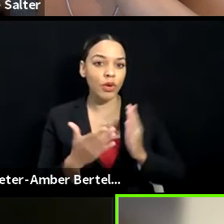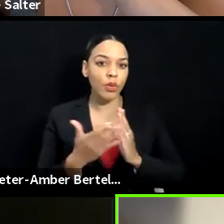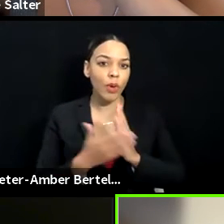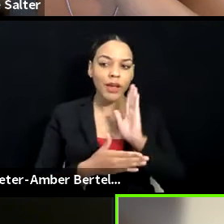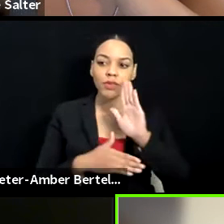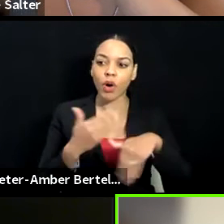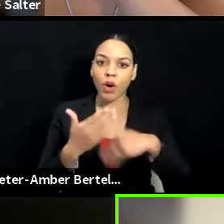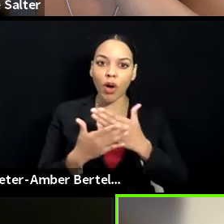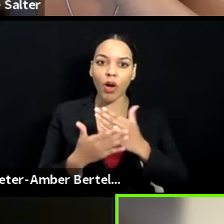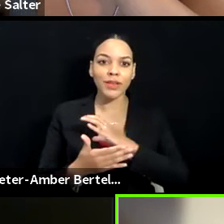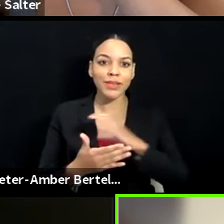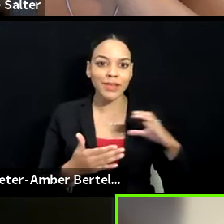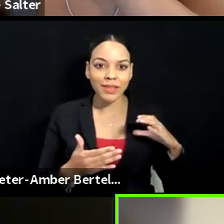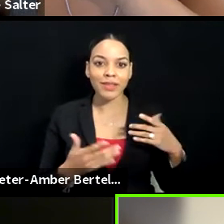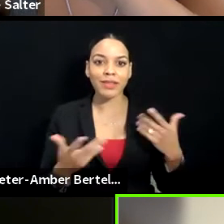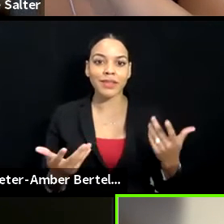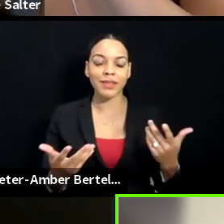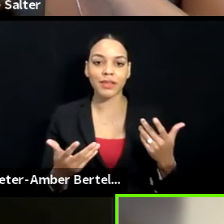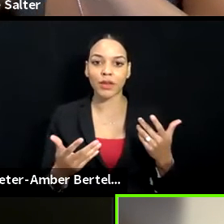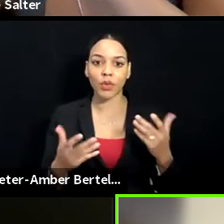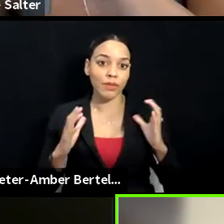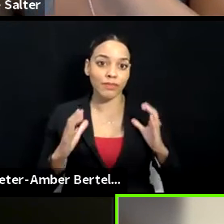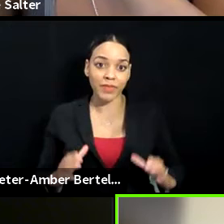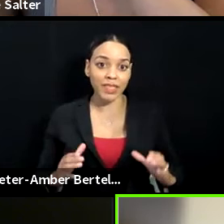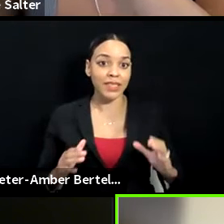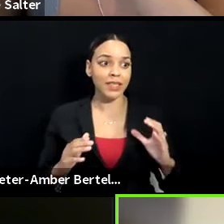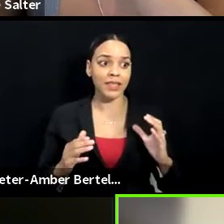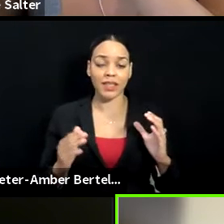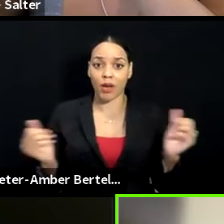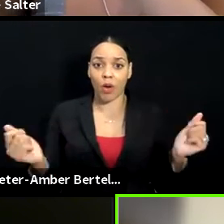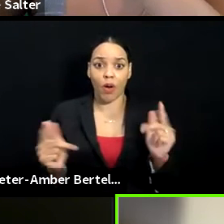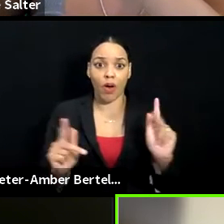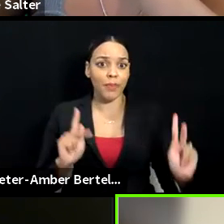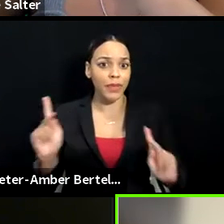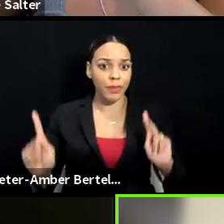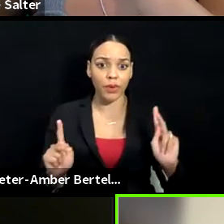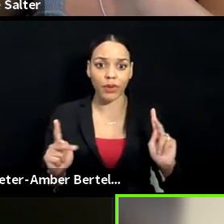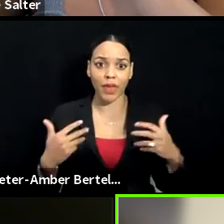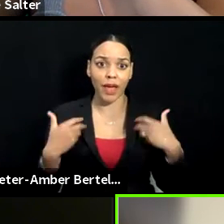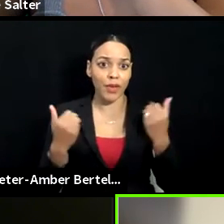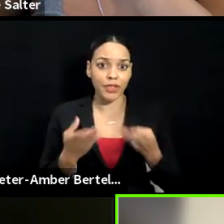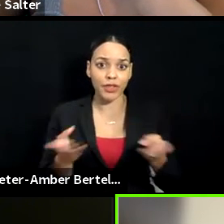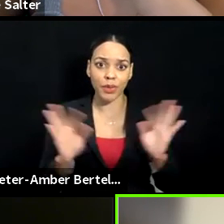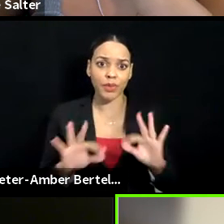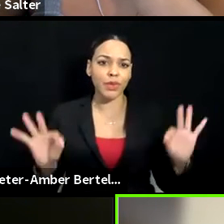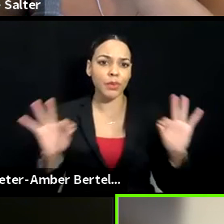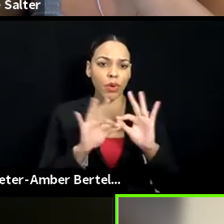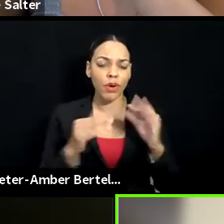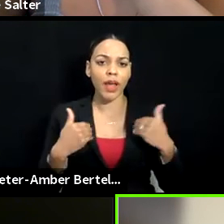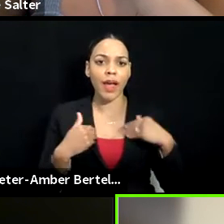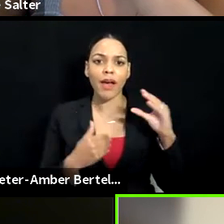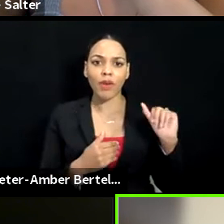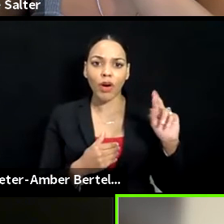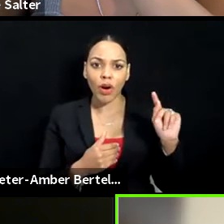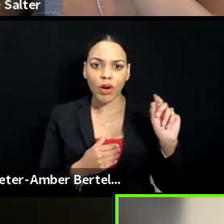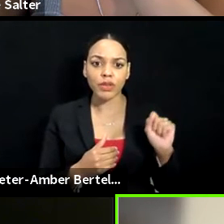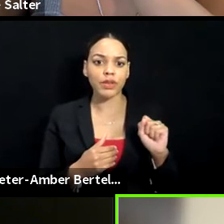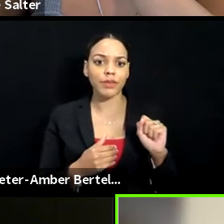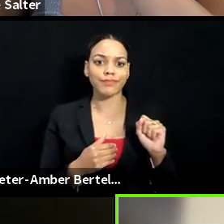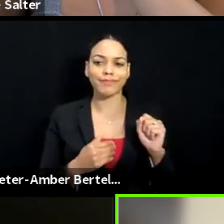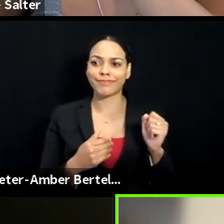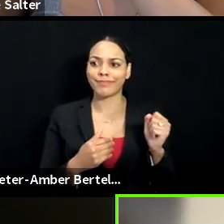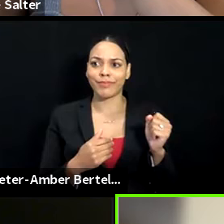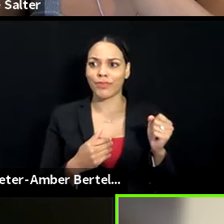citizens and the health of everyone. And there's a reason we've been engaging in the arts since